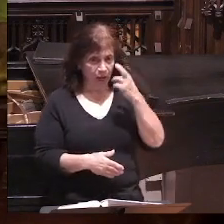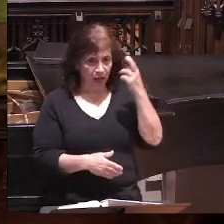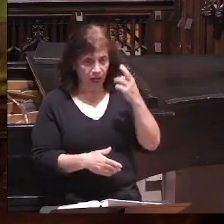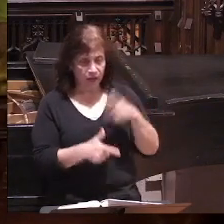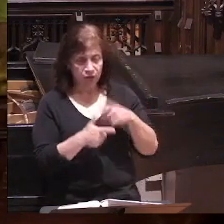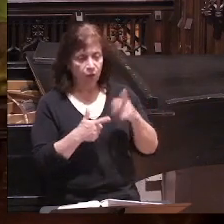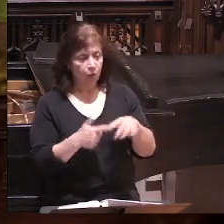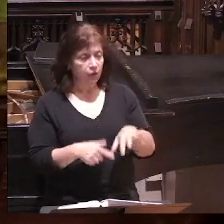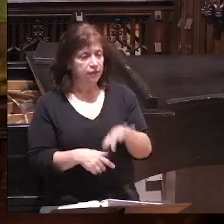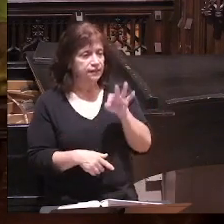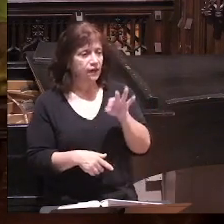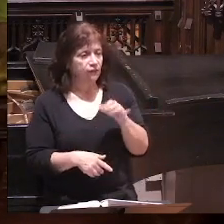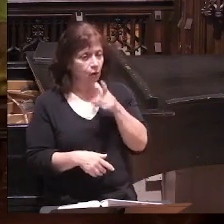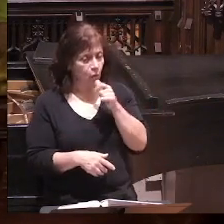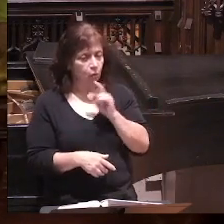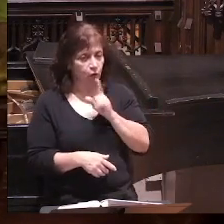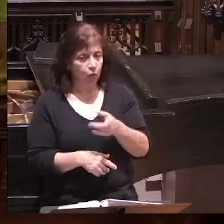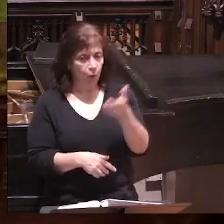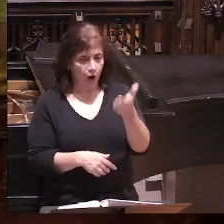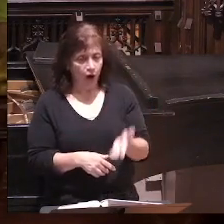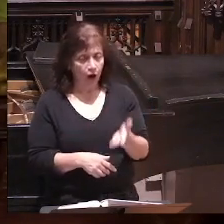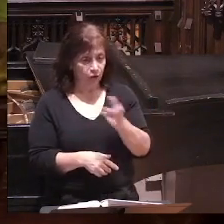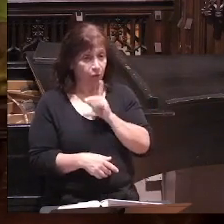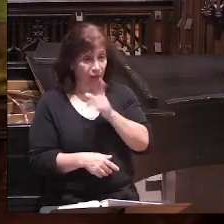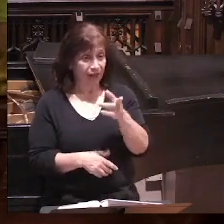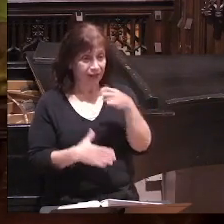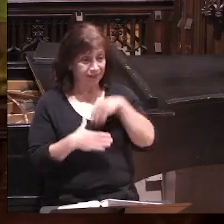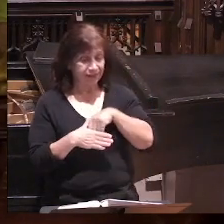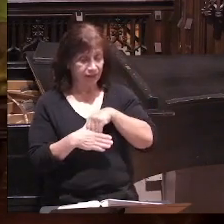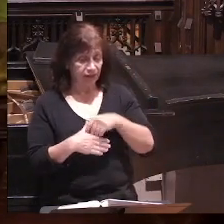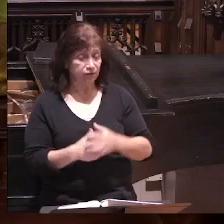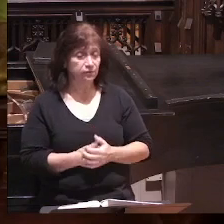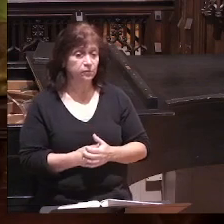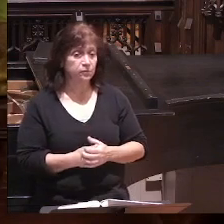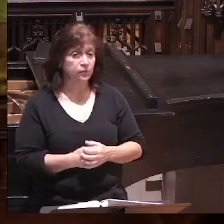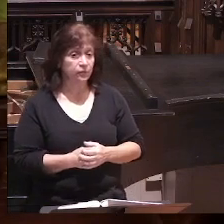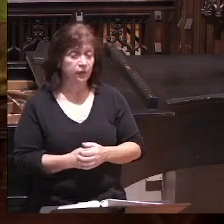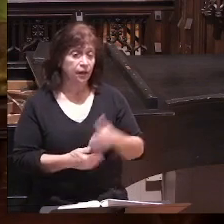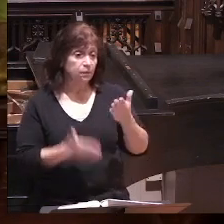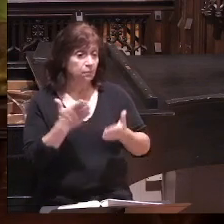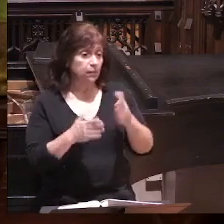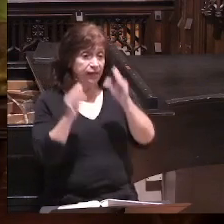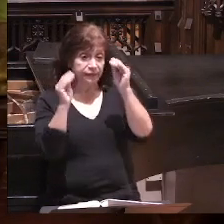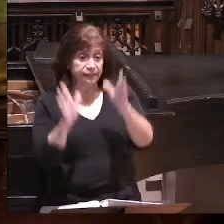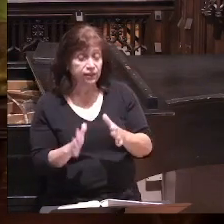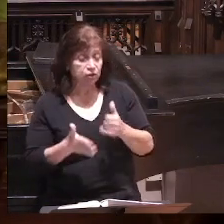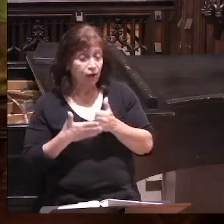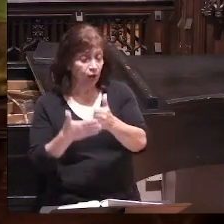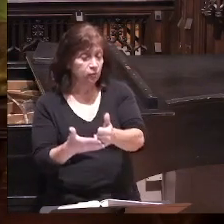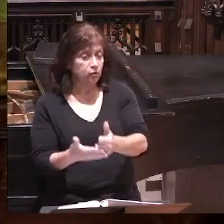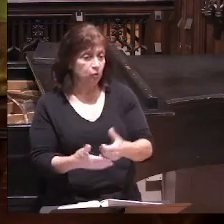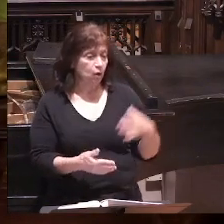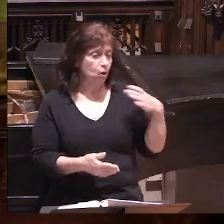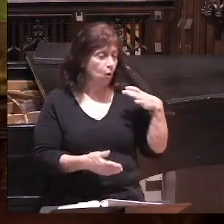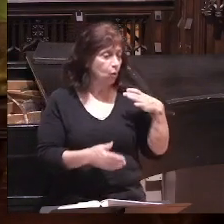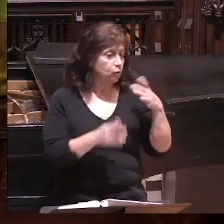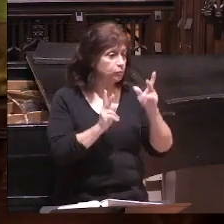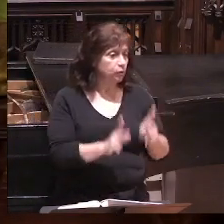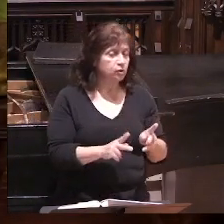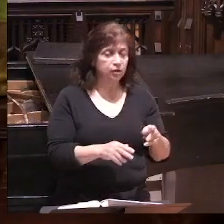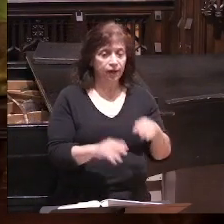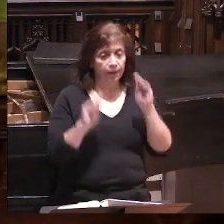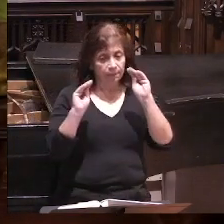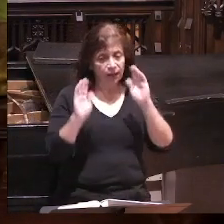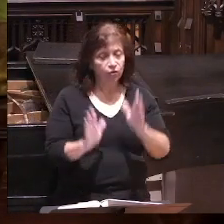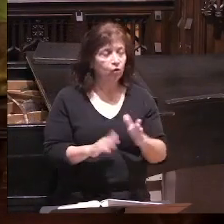or discover who you really are. Maybe it was a teacher, a coach, a